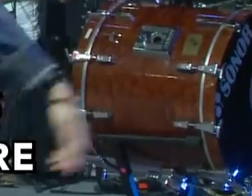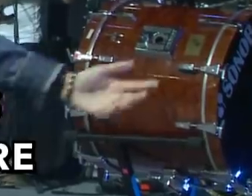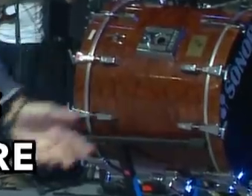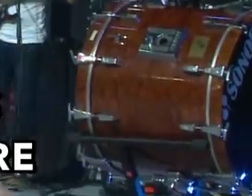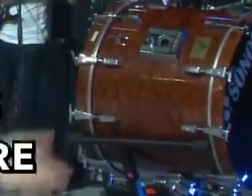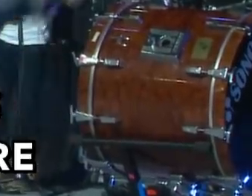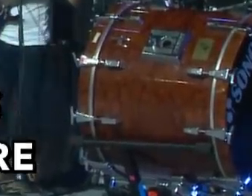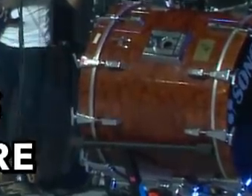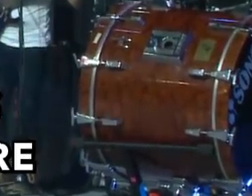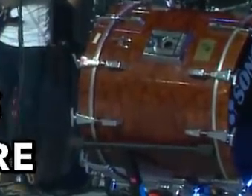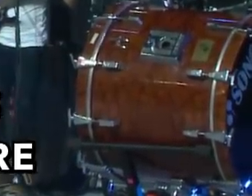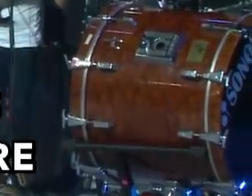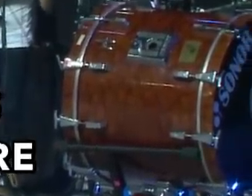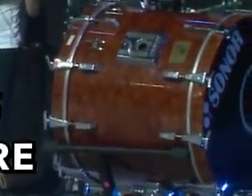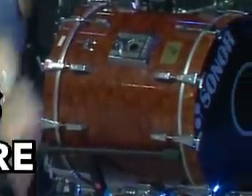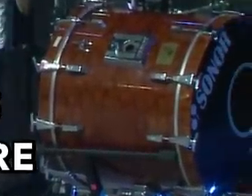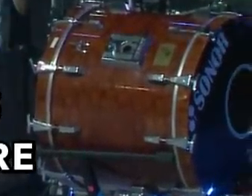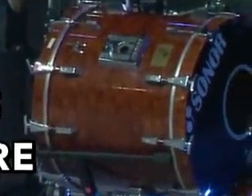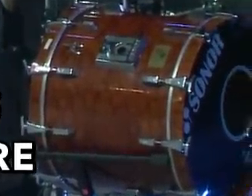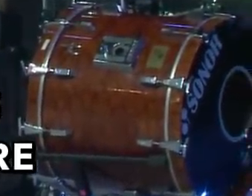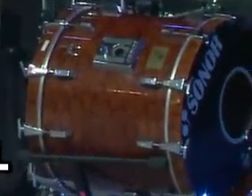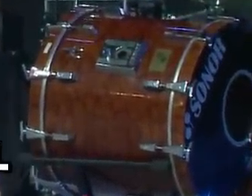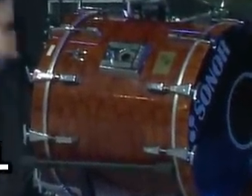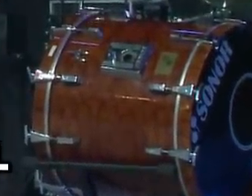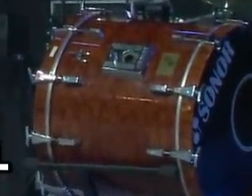10,000 years and then